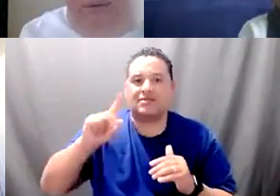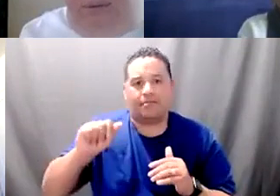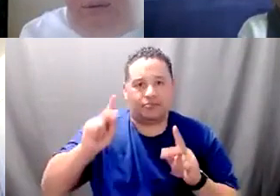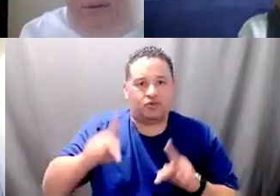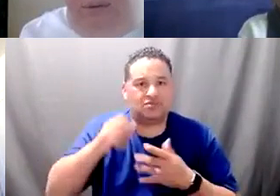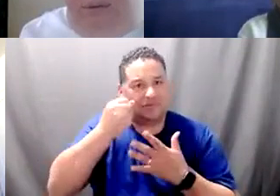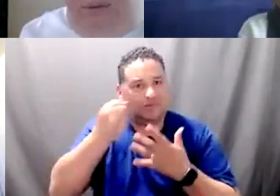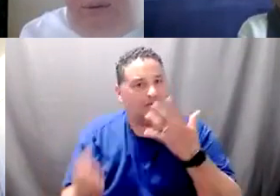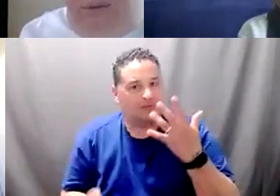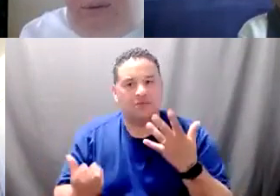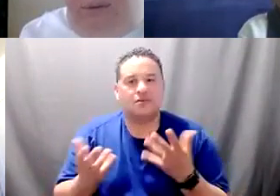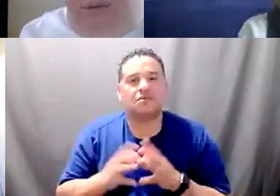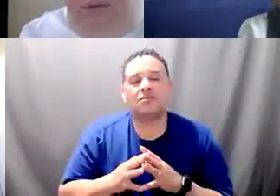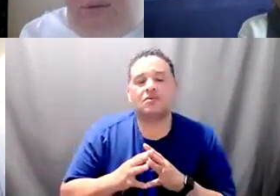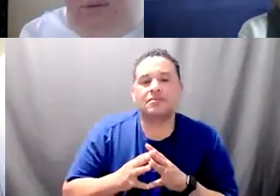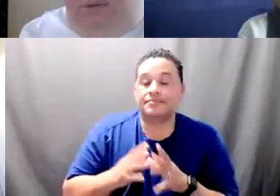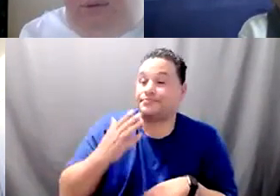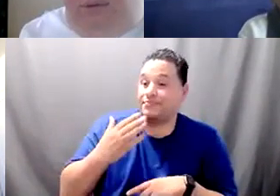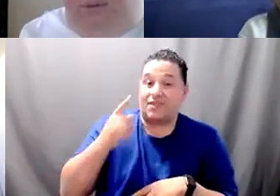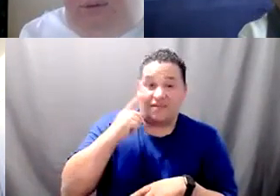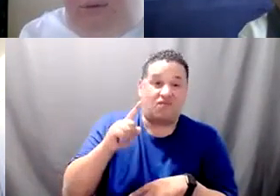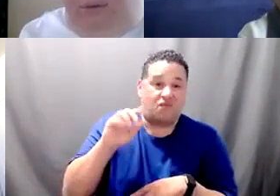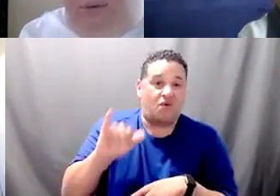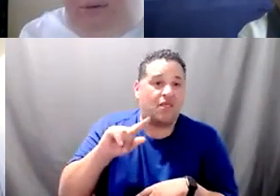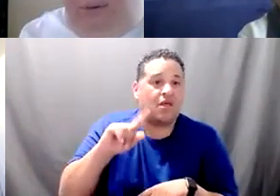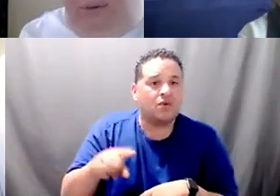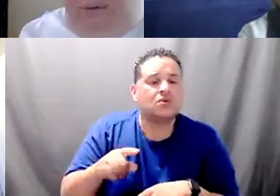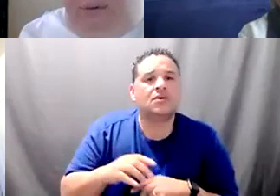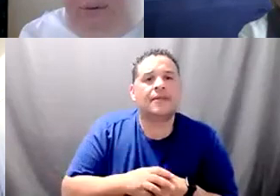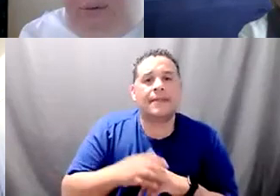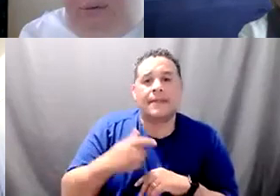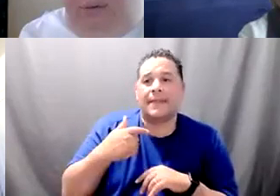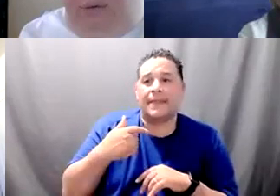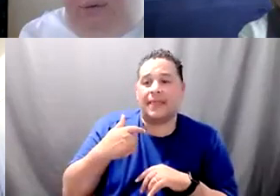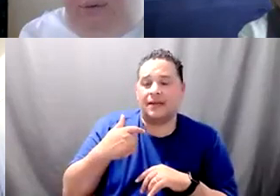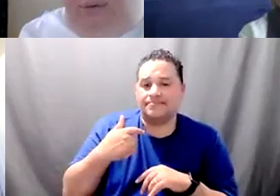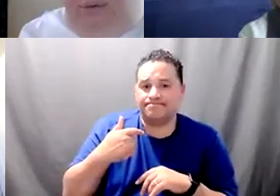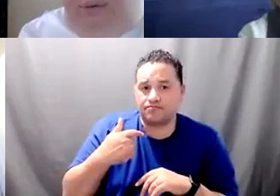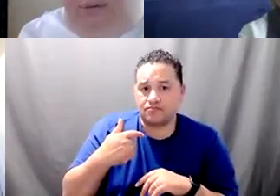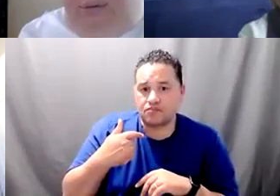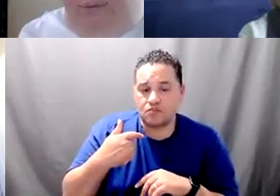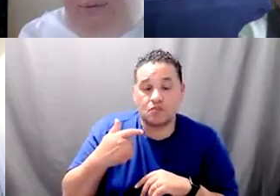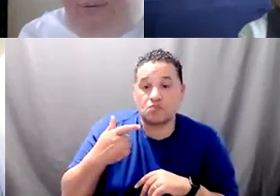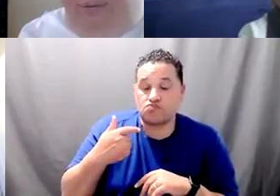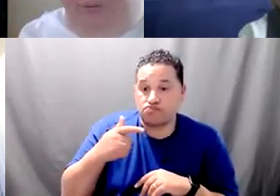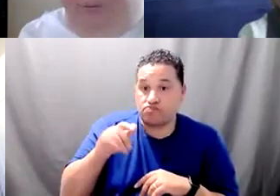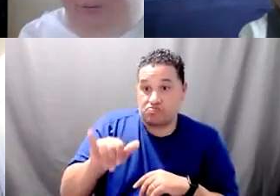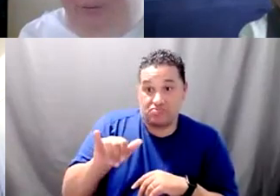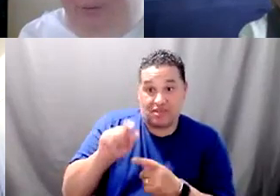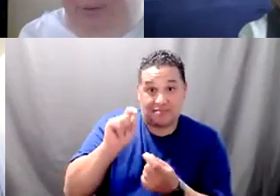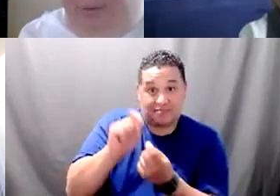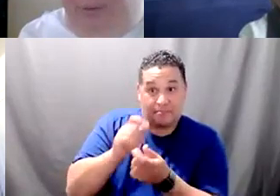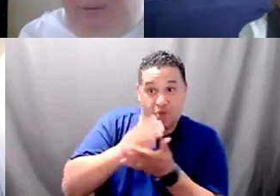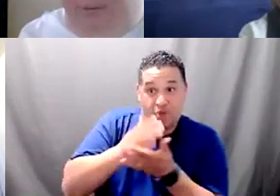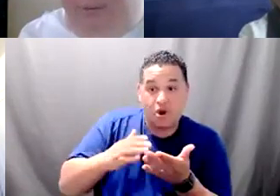Yeah, thank you for that question. I am in immunizations, and so that particular piece in crisis